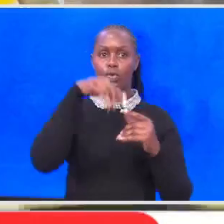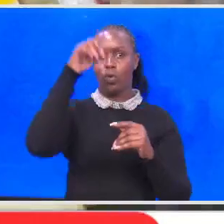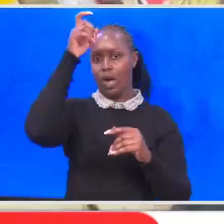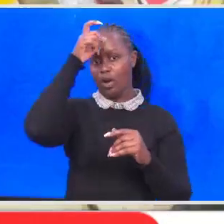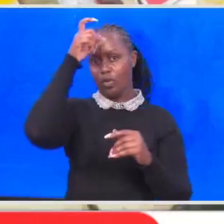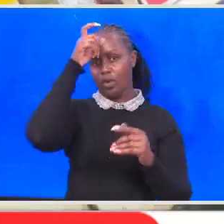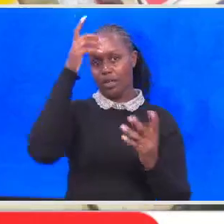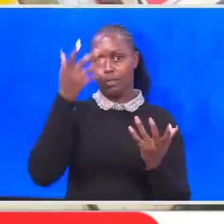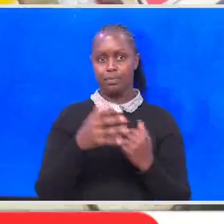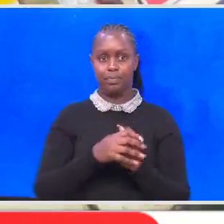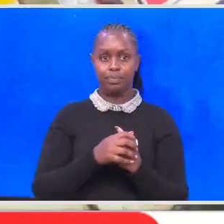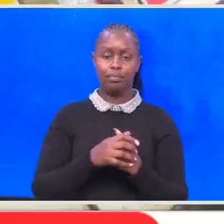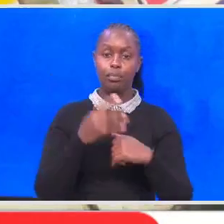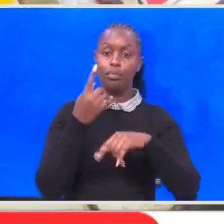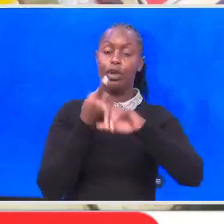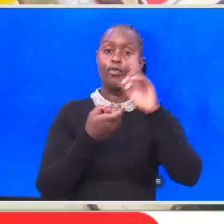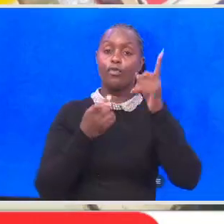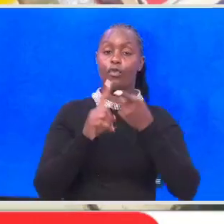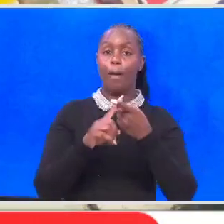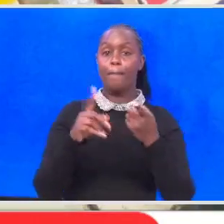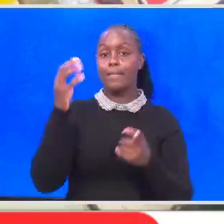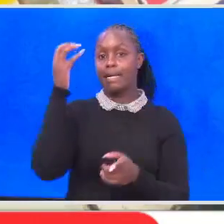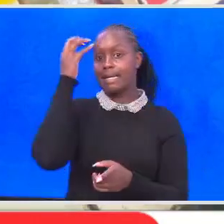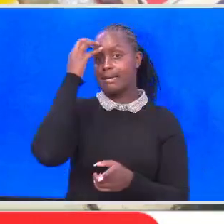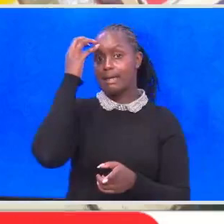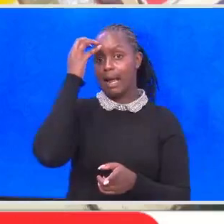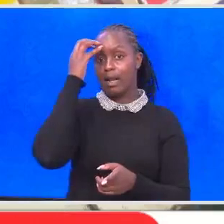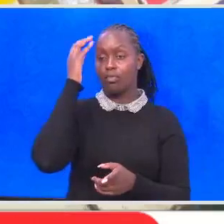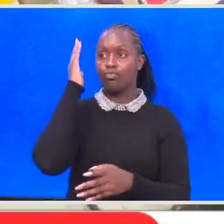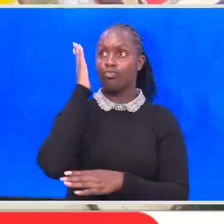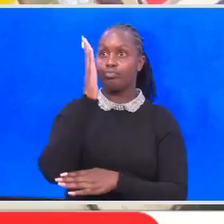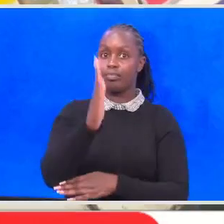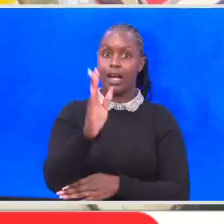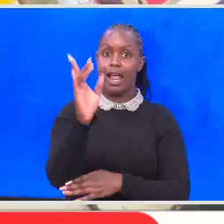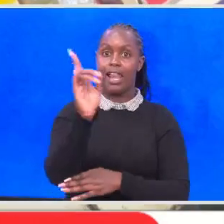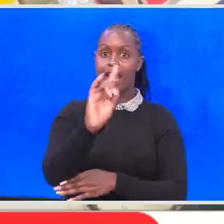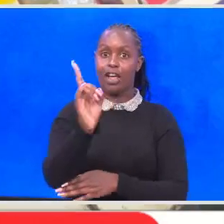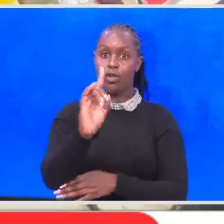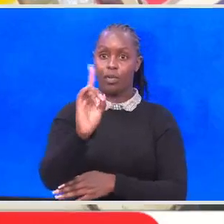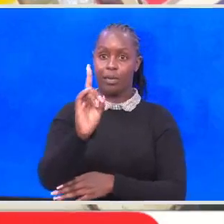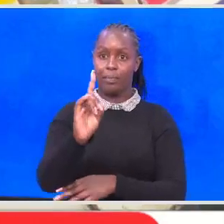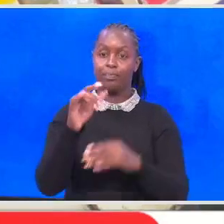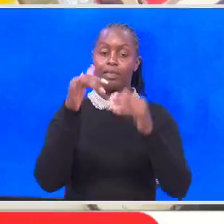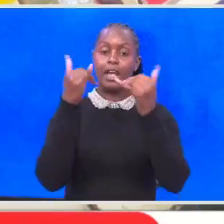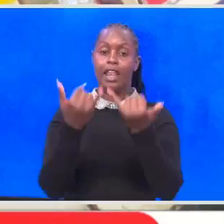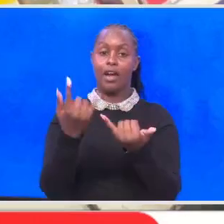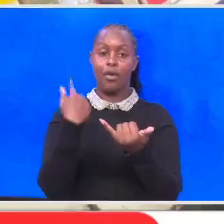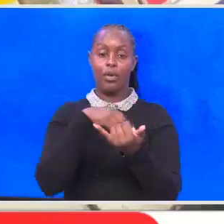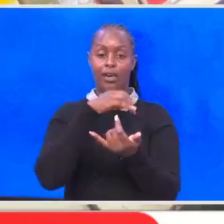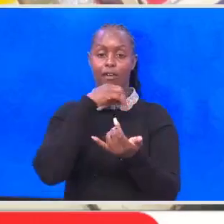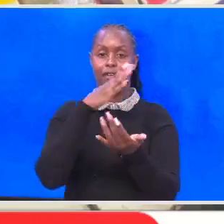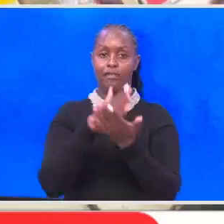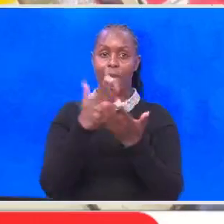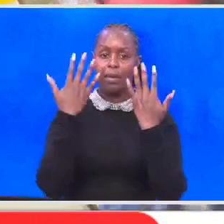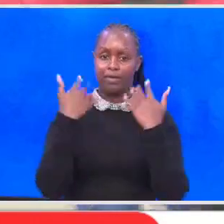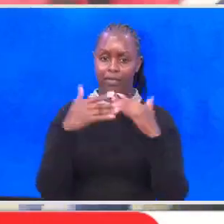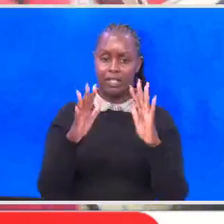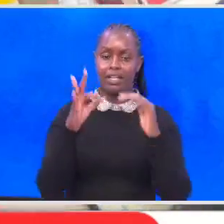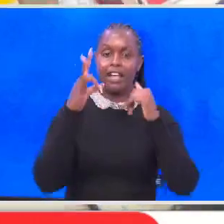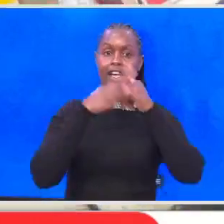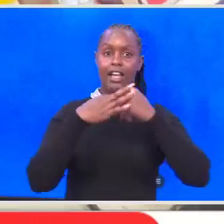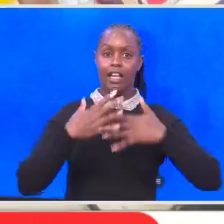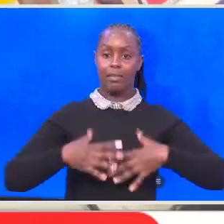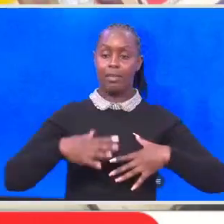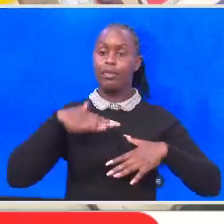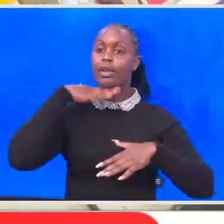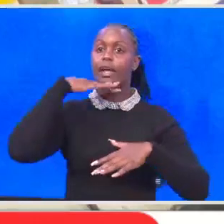za Kitale ikielekea Nairobi. So far tumeweza kudhibitisha watu 8 wakiwa wameaga